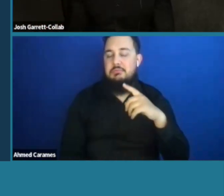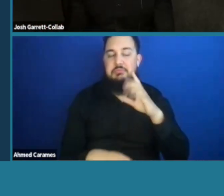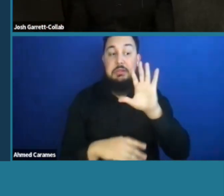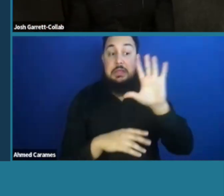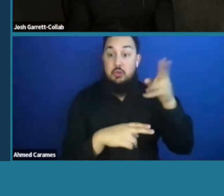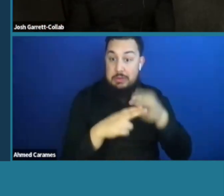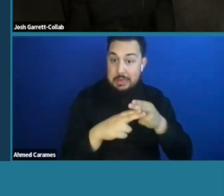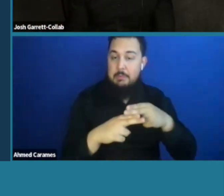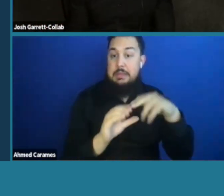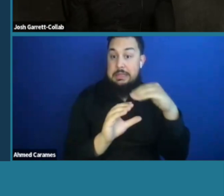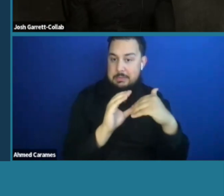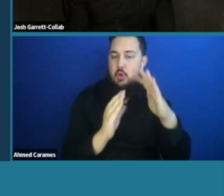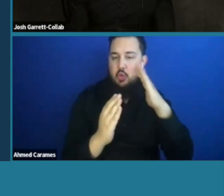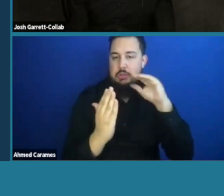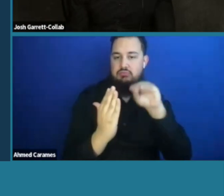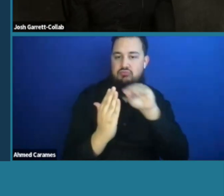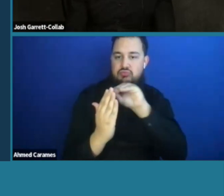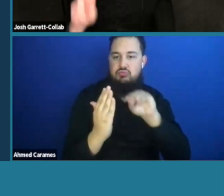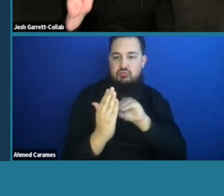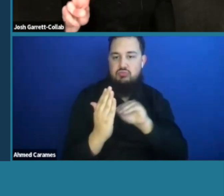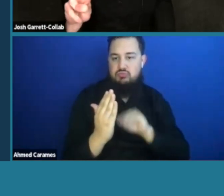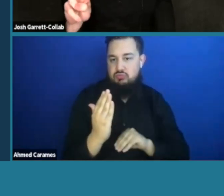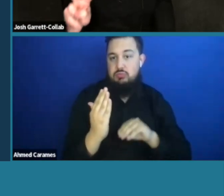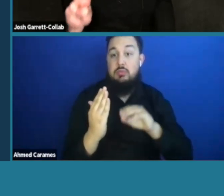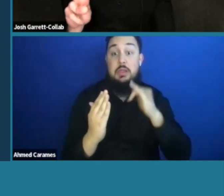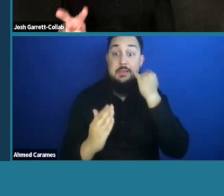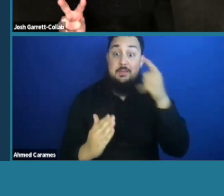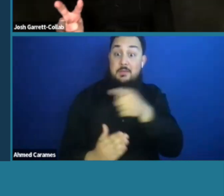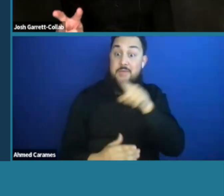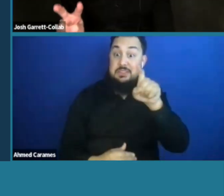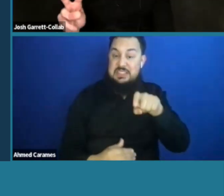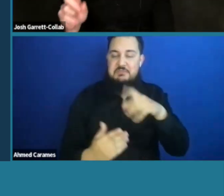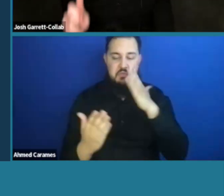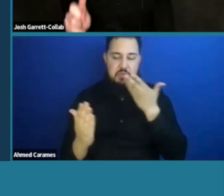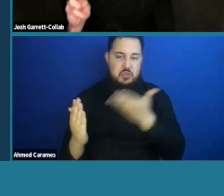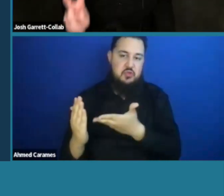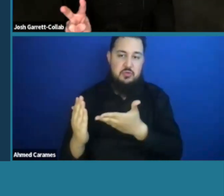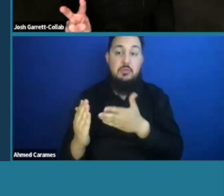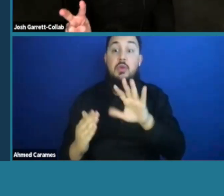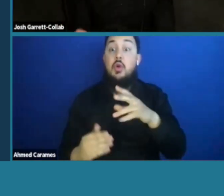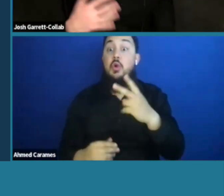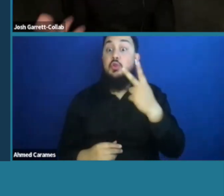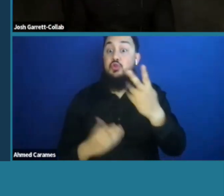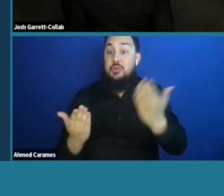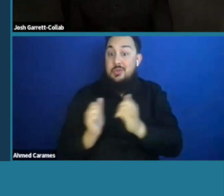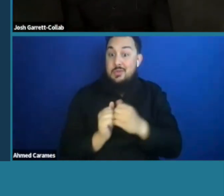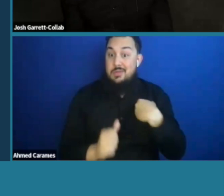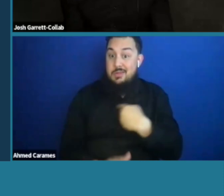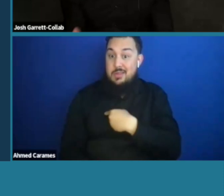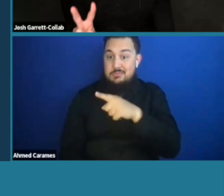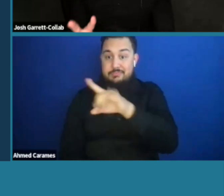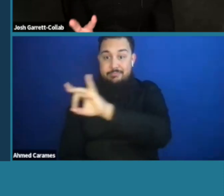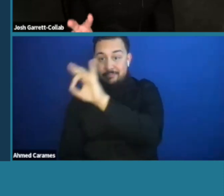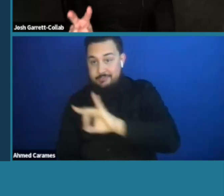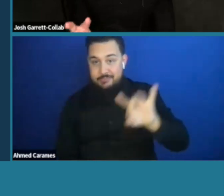their email address. So you can reach out to them if you are needing them. I will just highlight the 2 that we have here, Crom and Susan Elizabeth, simply because they're